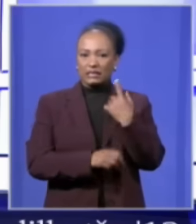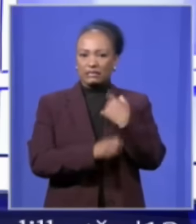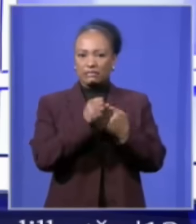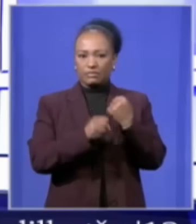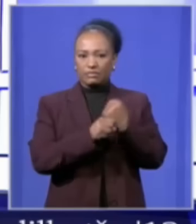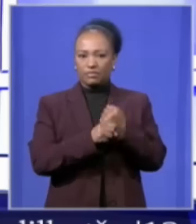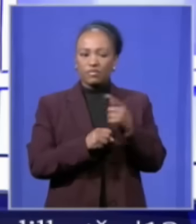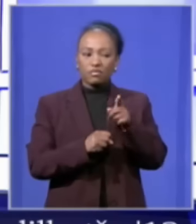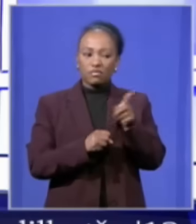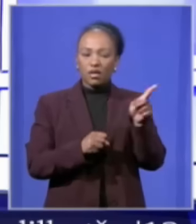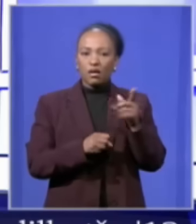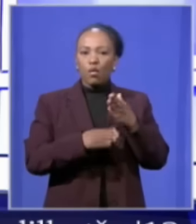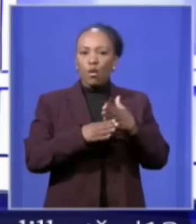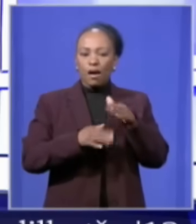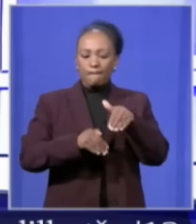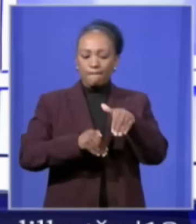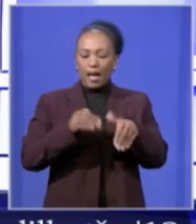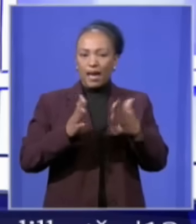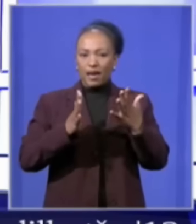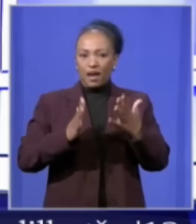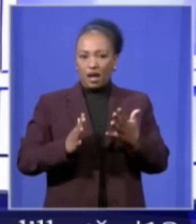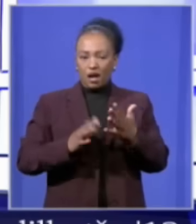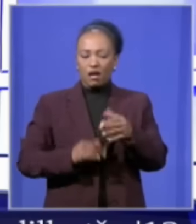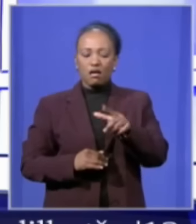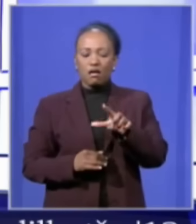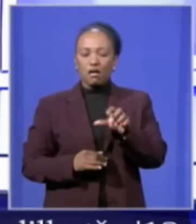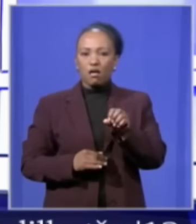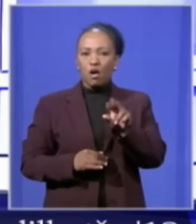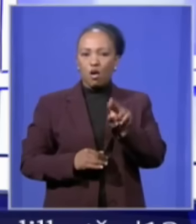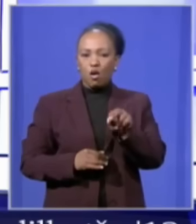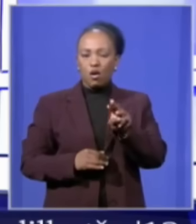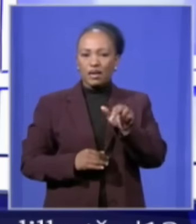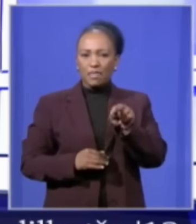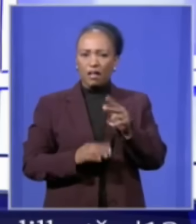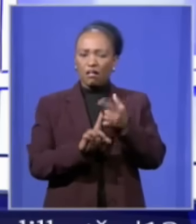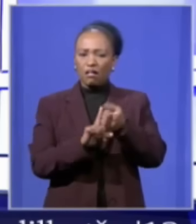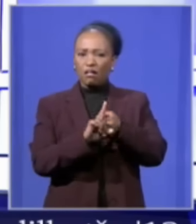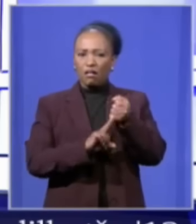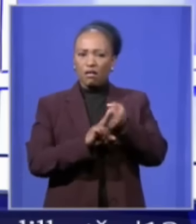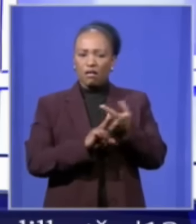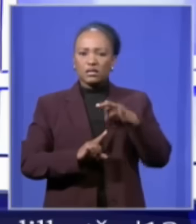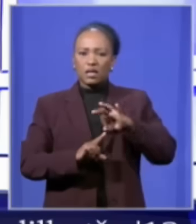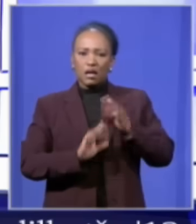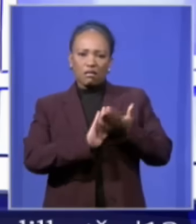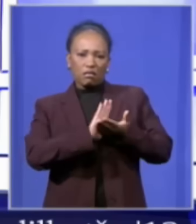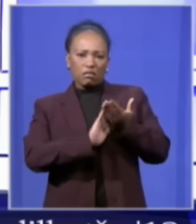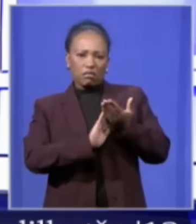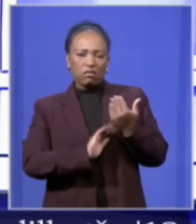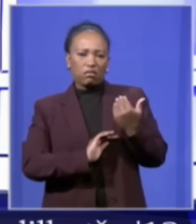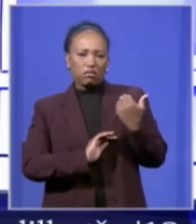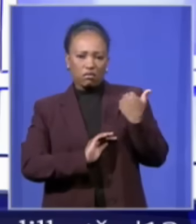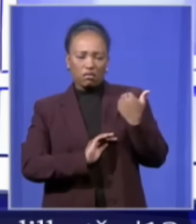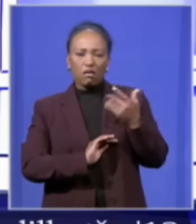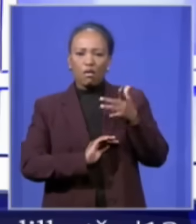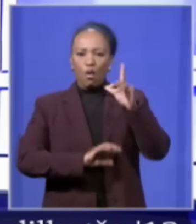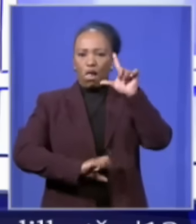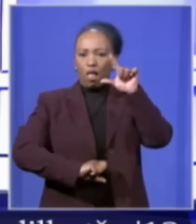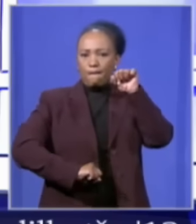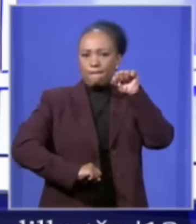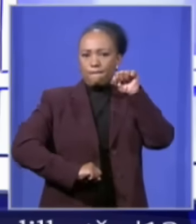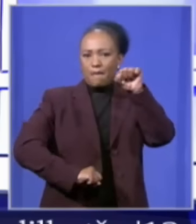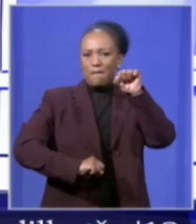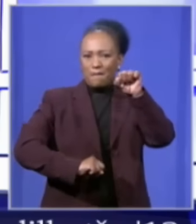tsenela mogwanto moepong wa Lonmin Platinum ba nyaka go okeletšwa letseno ka dikete tše 2,500 bakeng sa bašomi ba megolo